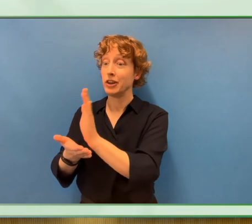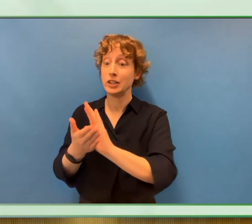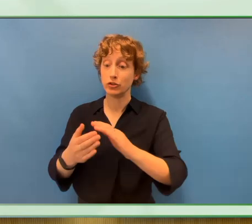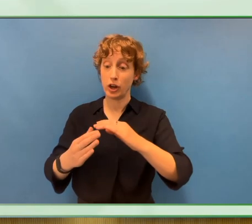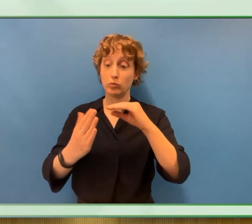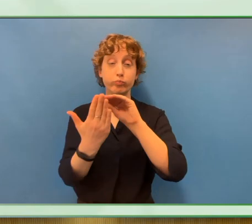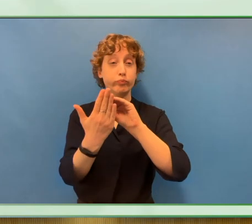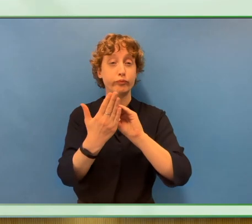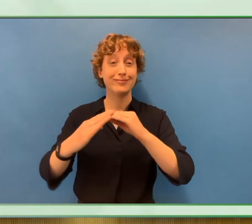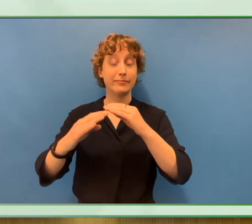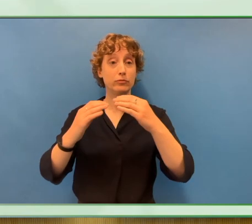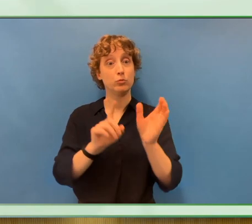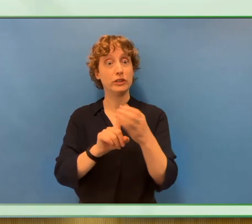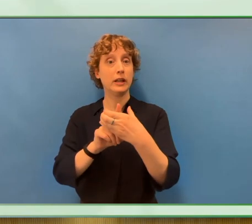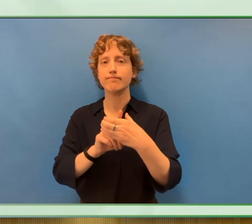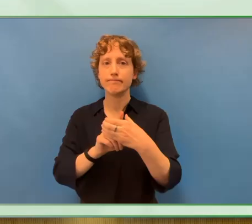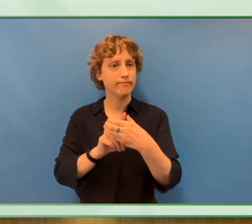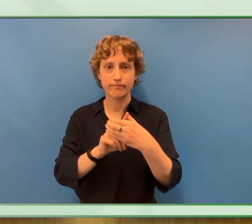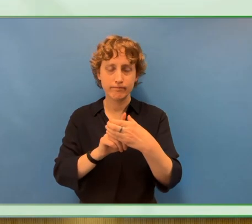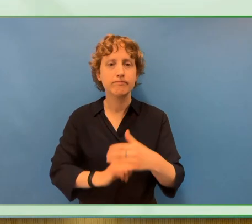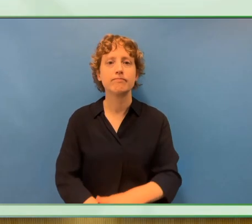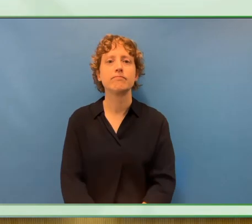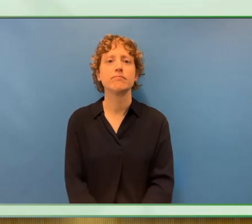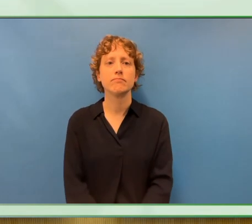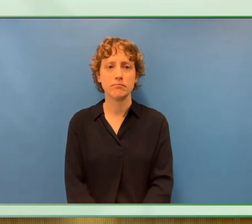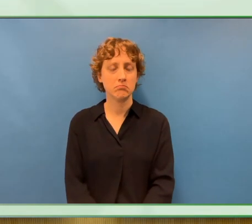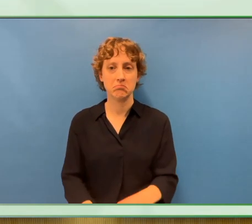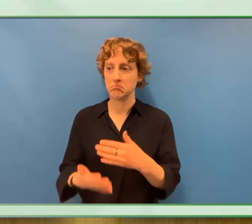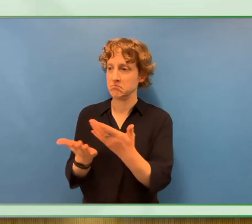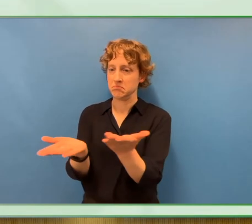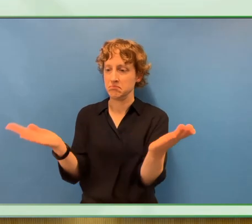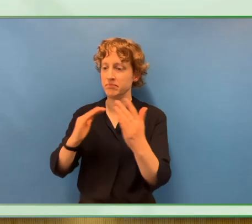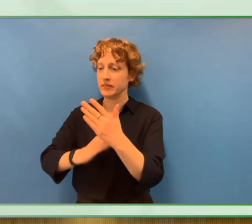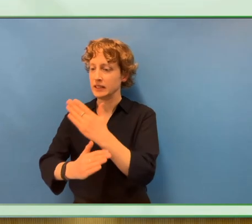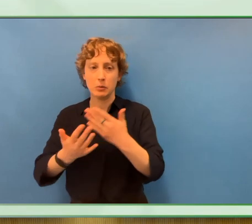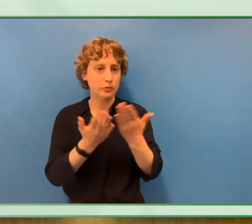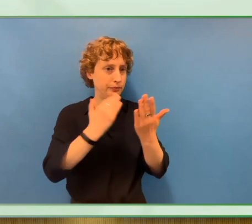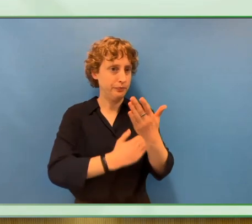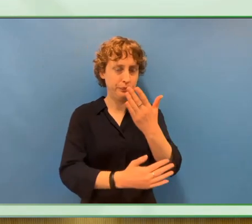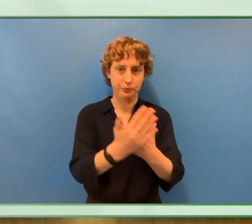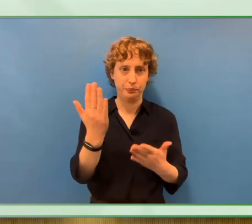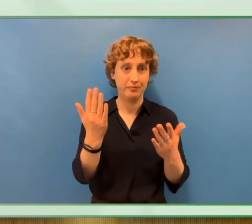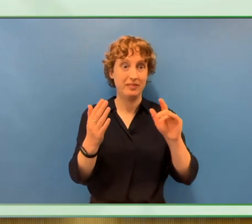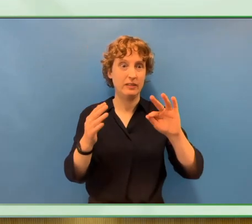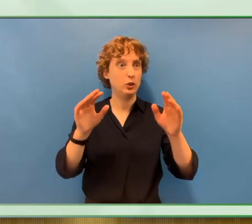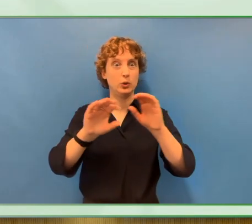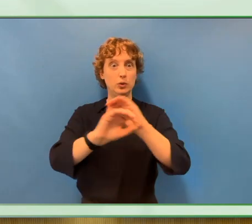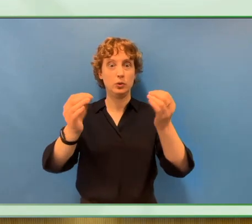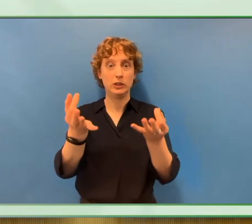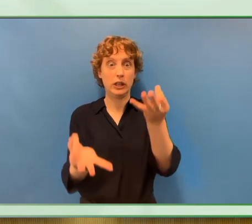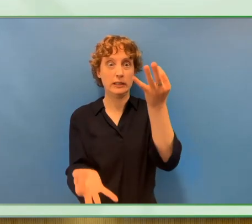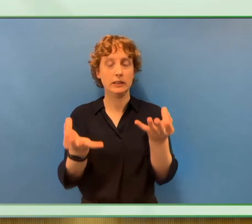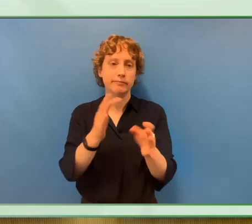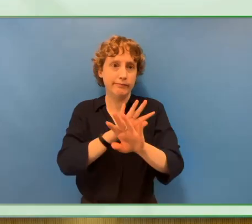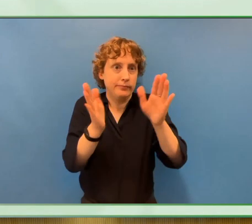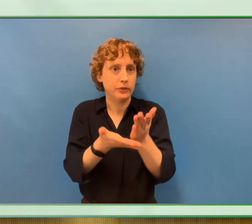same for able or people with a disability. So I think when we talk about justice and